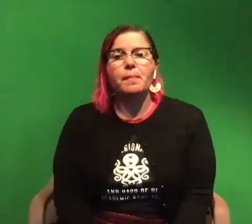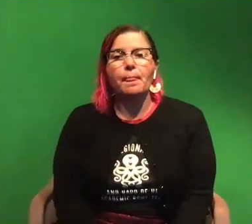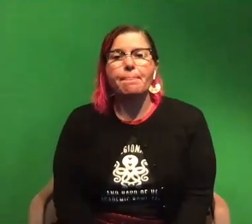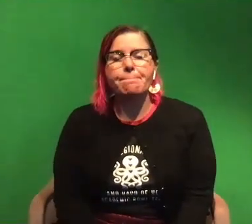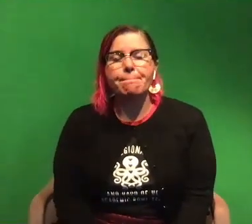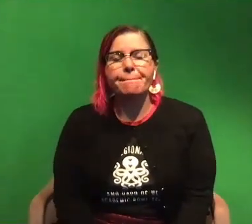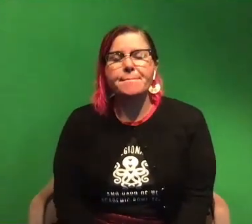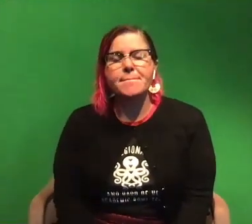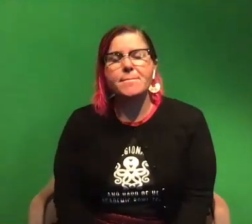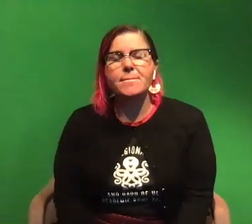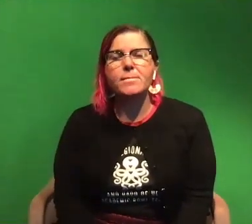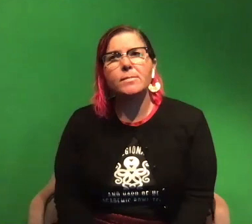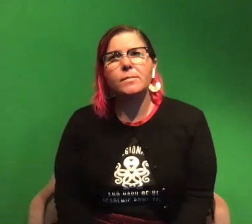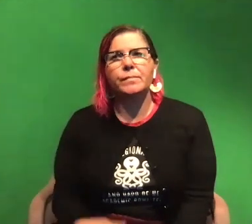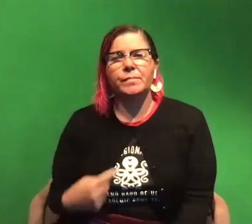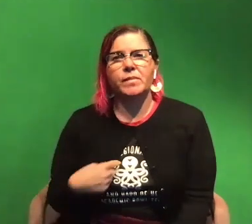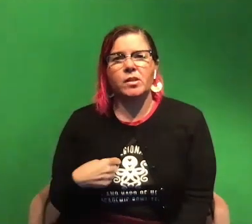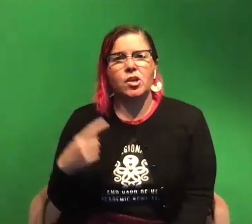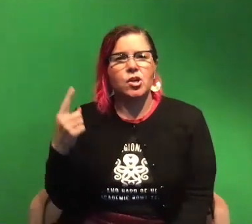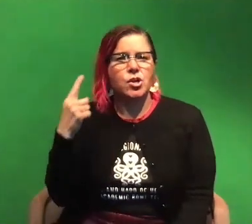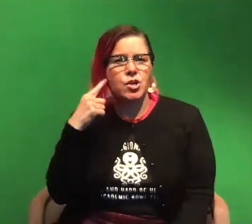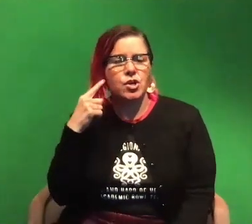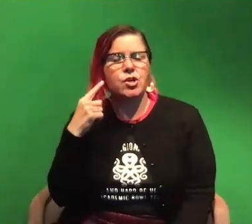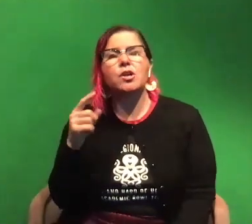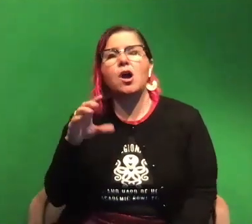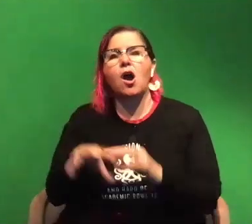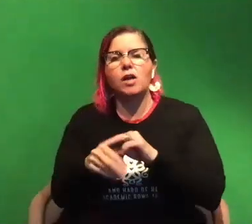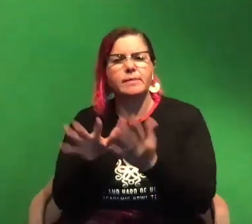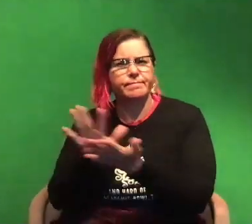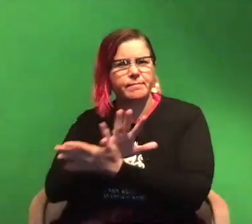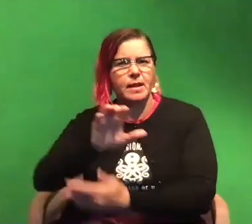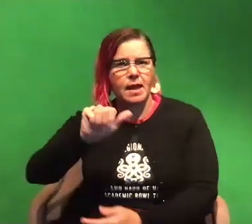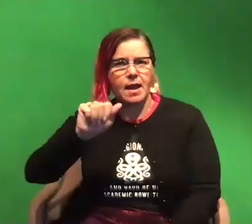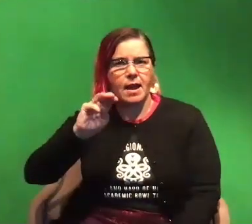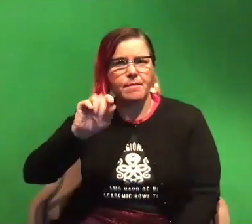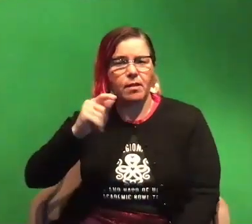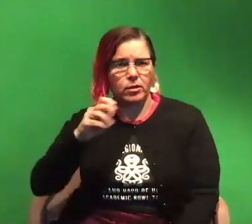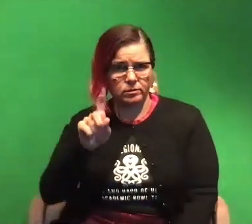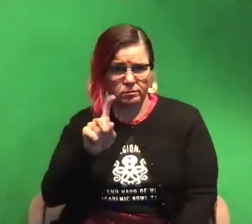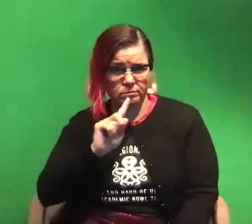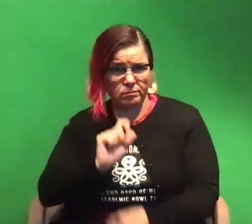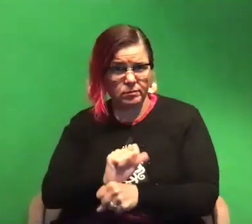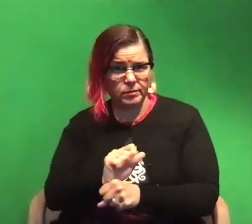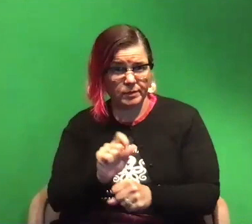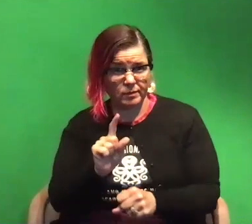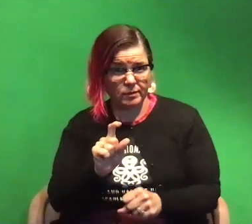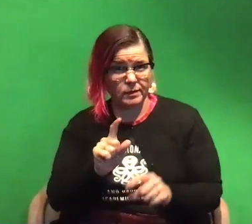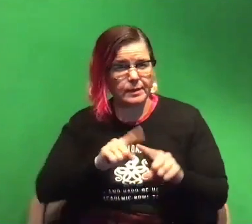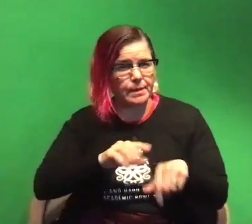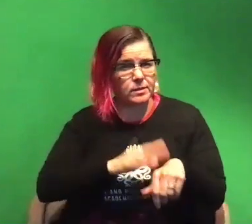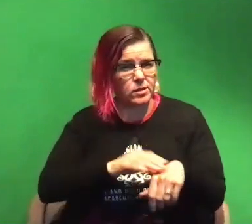let's see. So I've heard that octopuses can use camouflage. Is that true? And does that depend on the species? From Grant, age